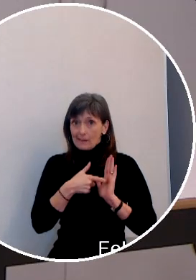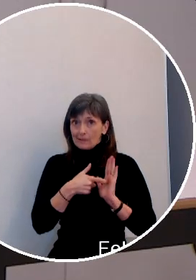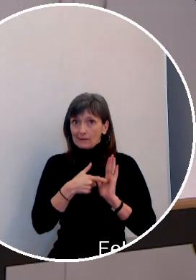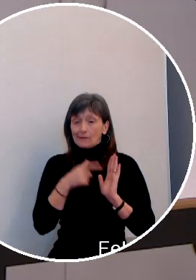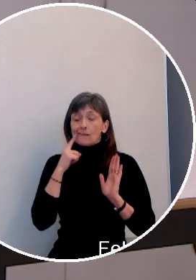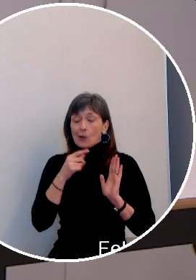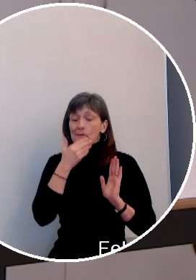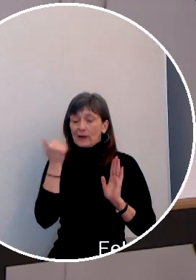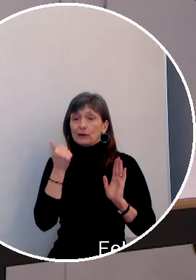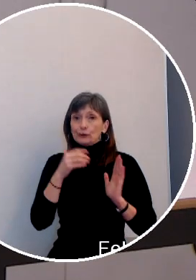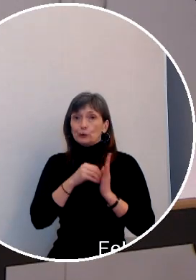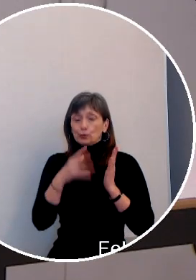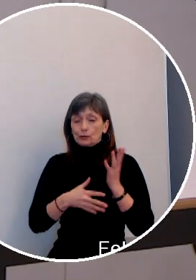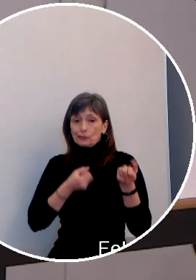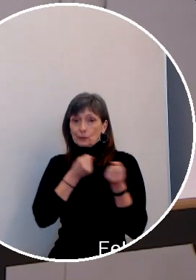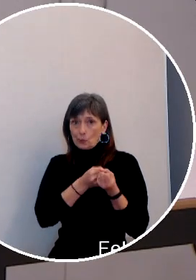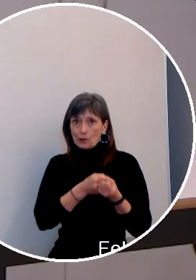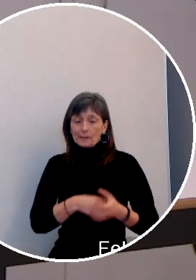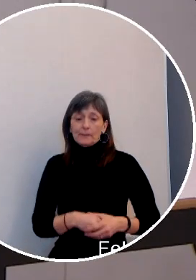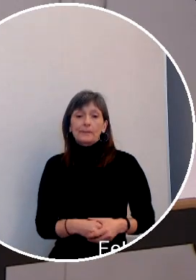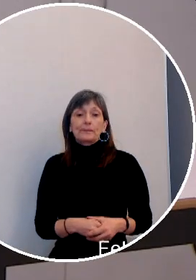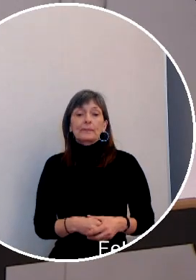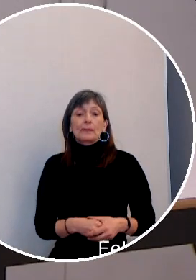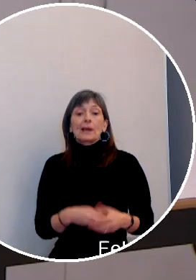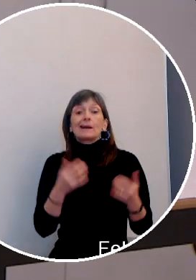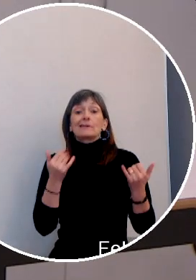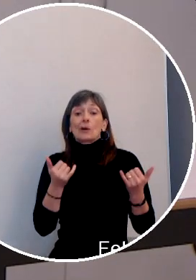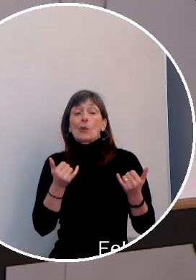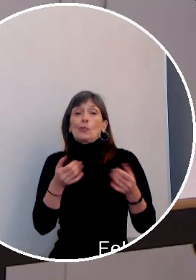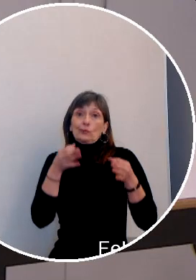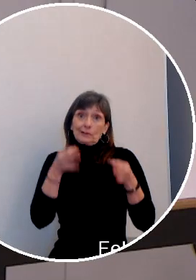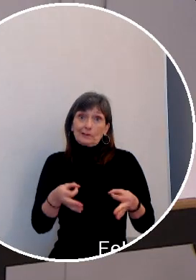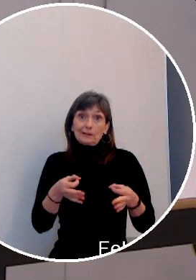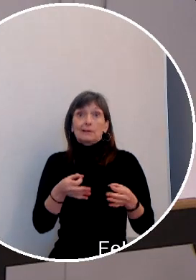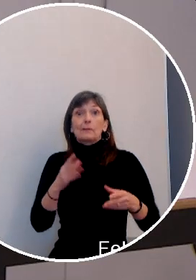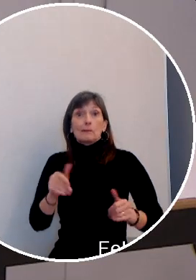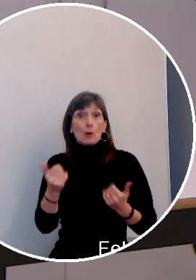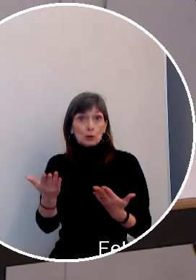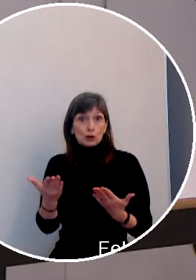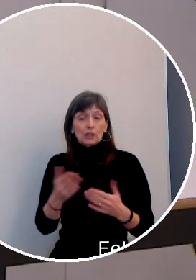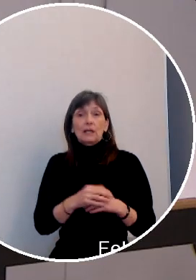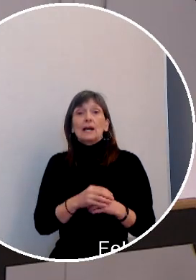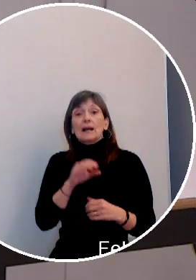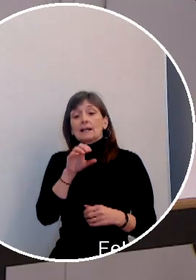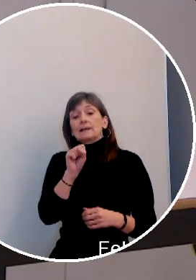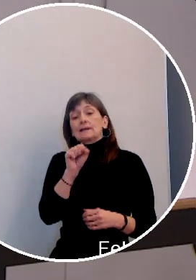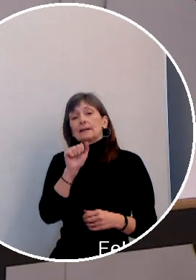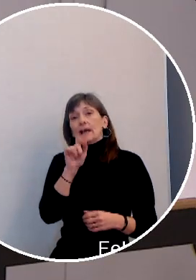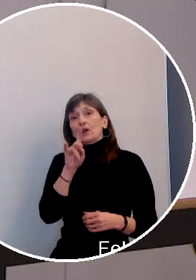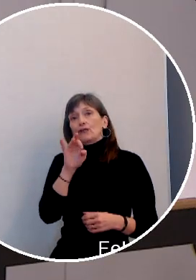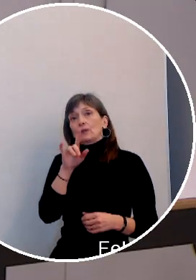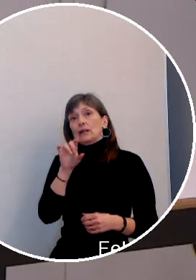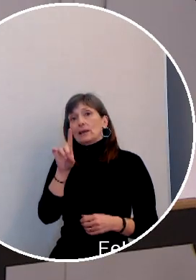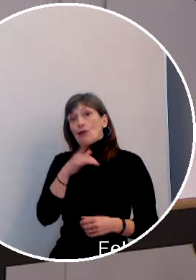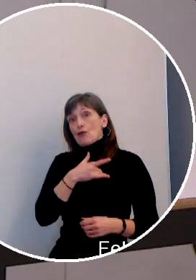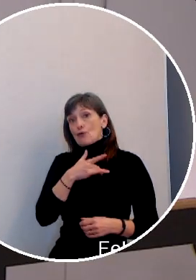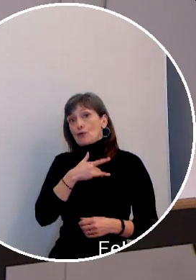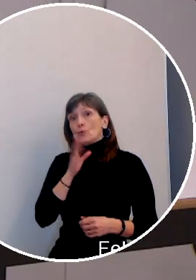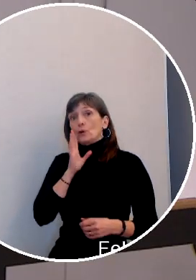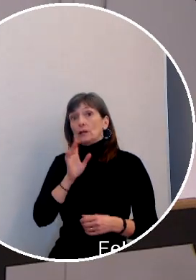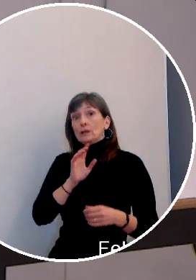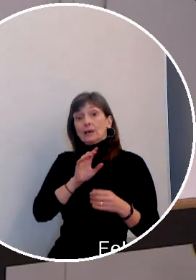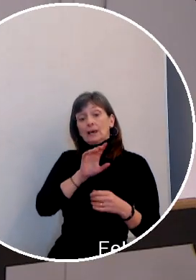required to achieve that objective. Be it therefore resolved that Sacred Heart Academy will be